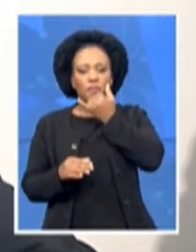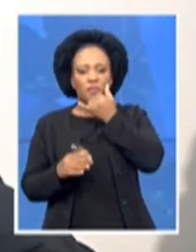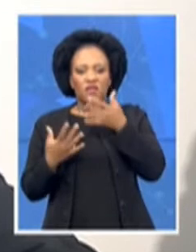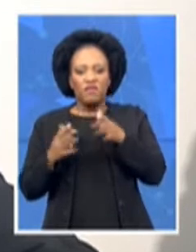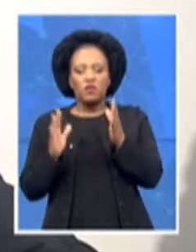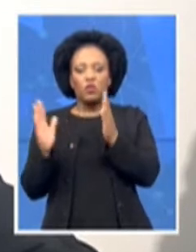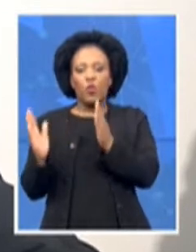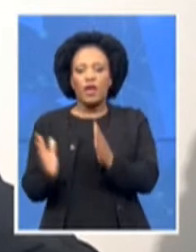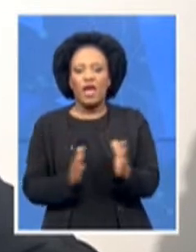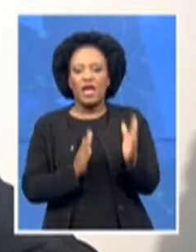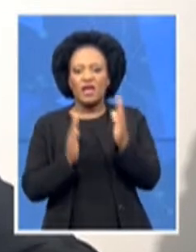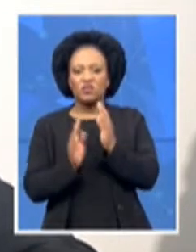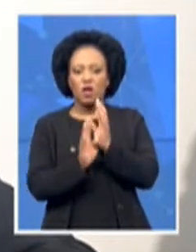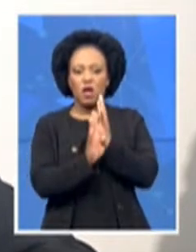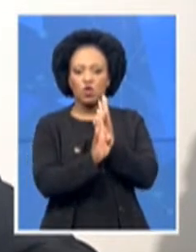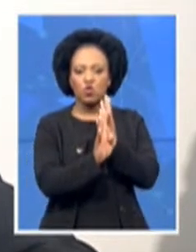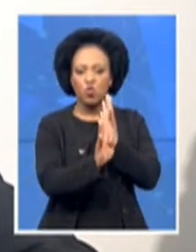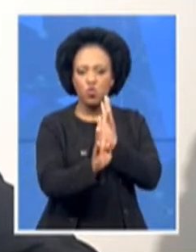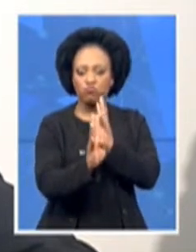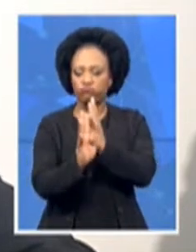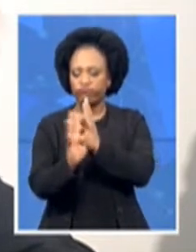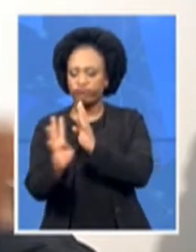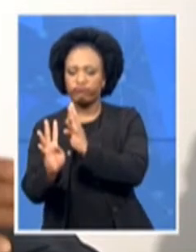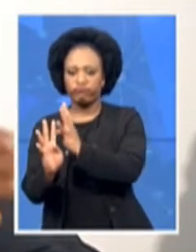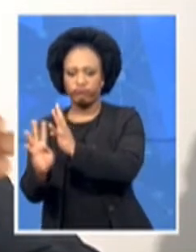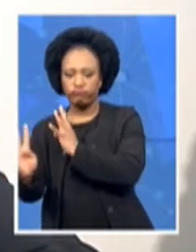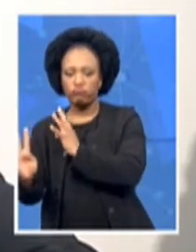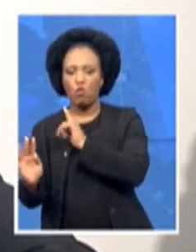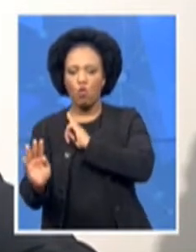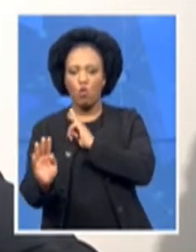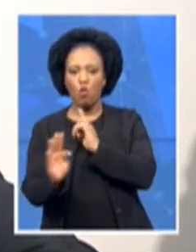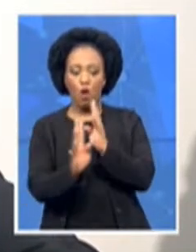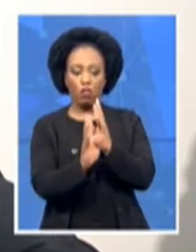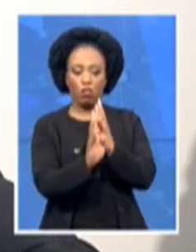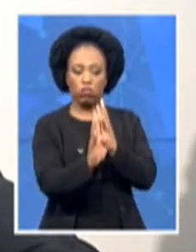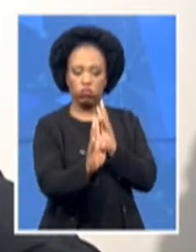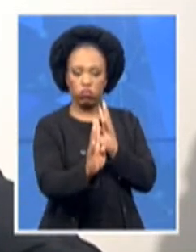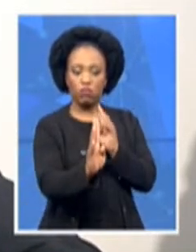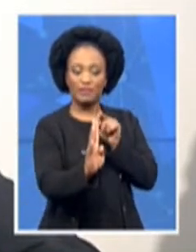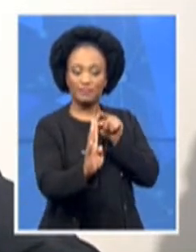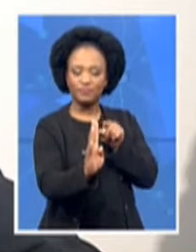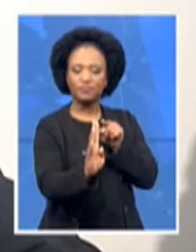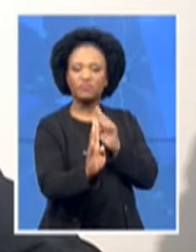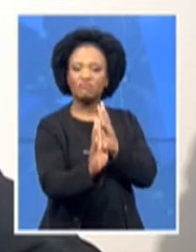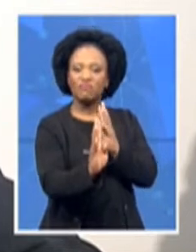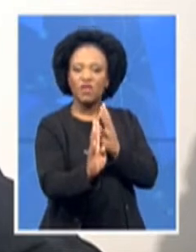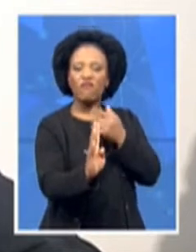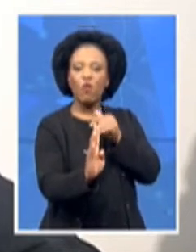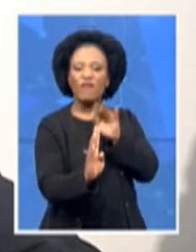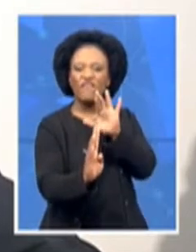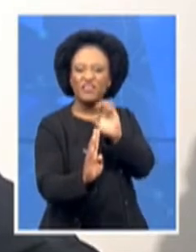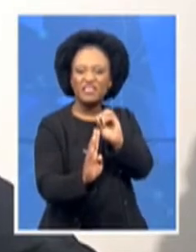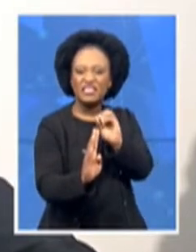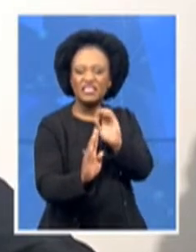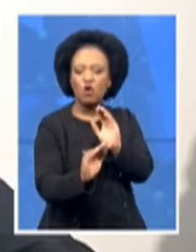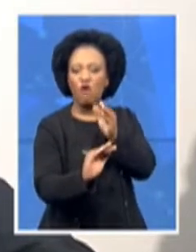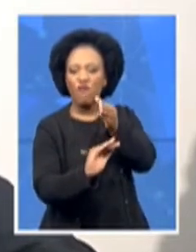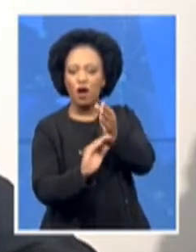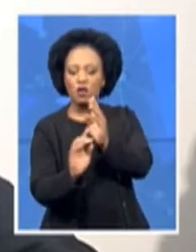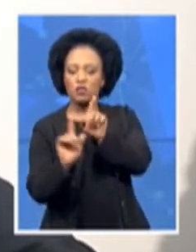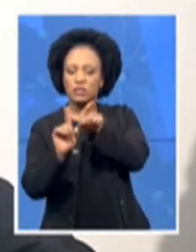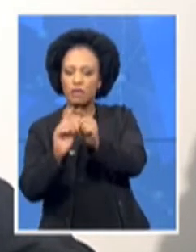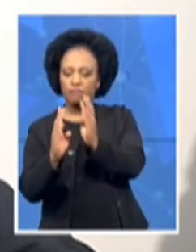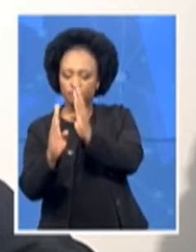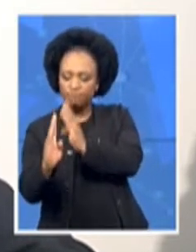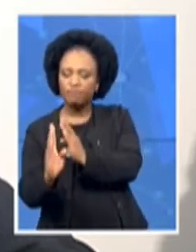vaccination, where you have the over 50s and then the below 50. Our main priority still remains